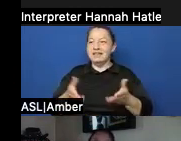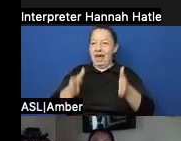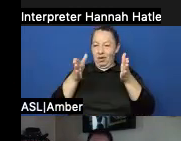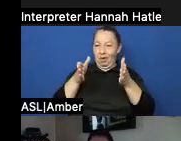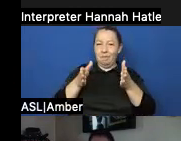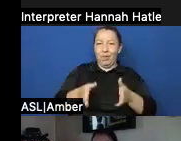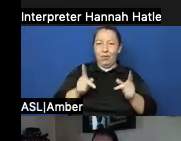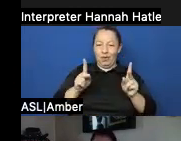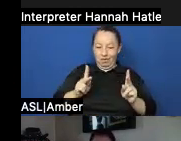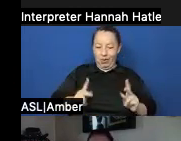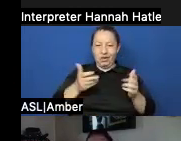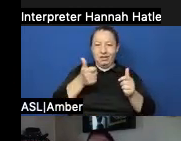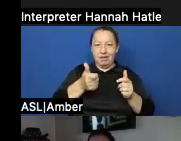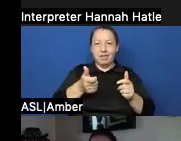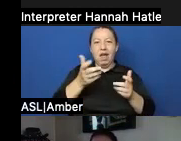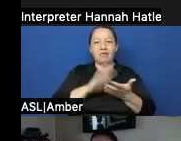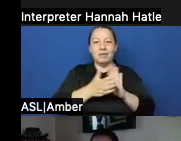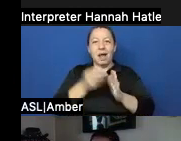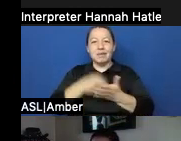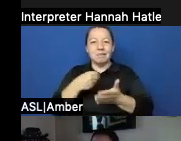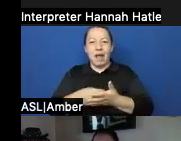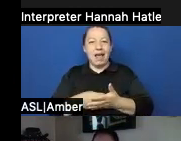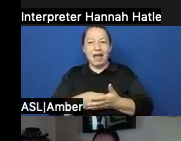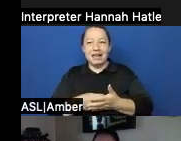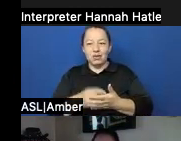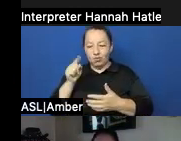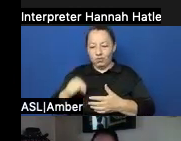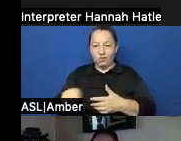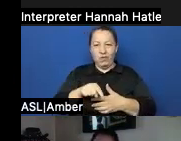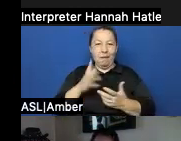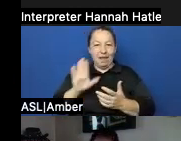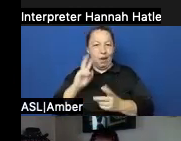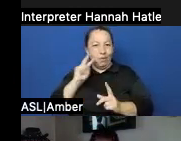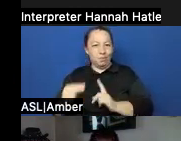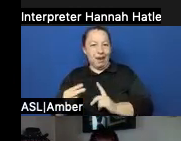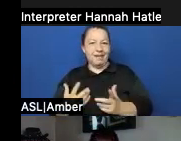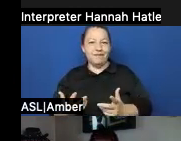over again, which is just more paper and more money in their pocket. And that's why they're so